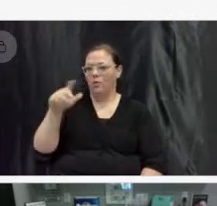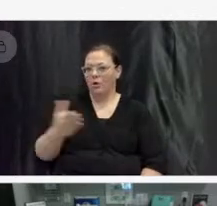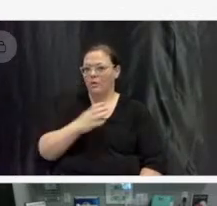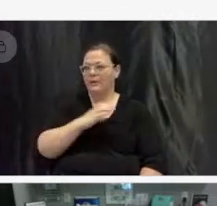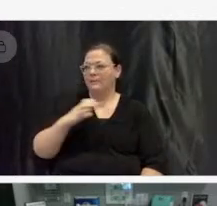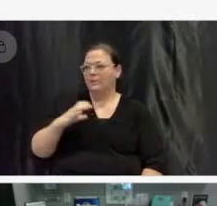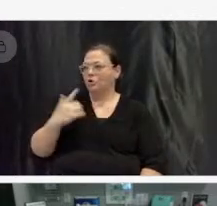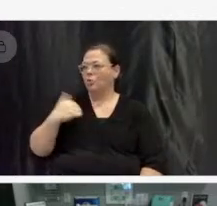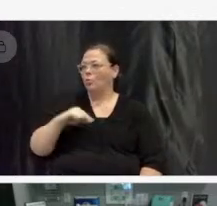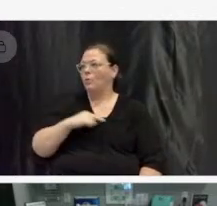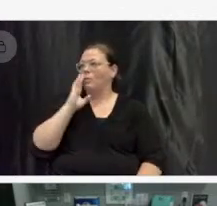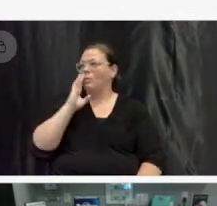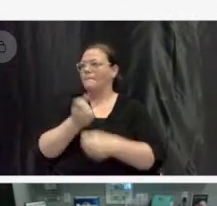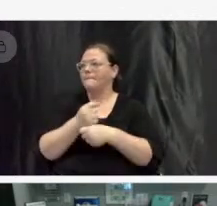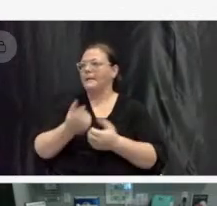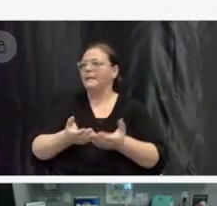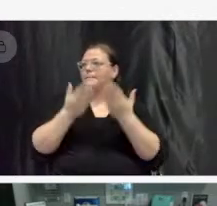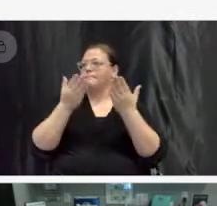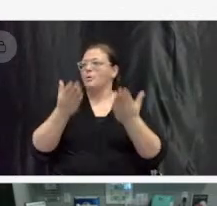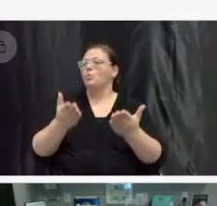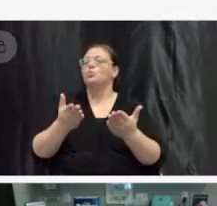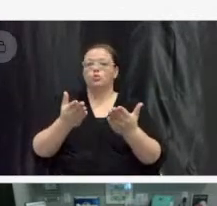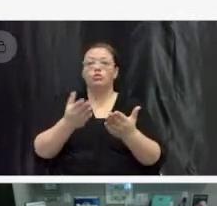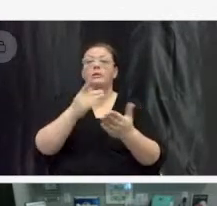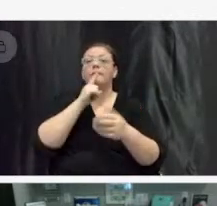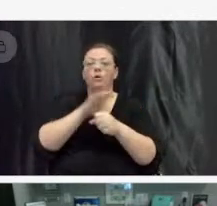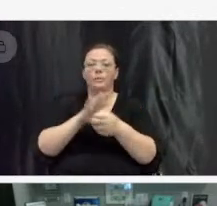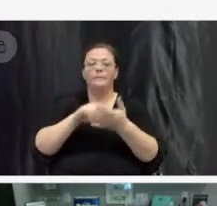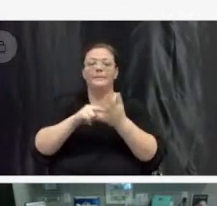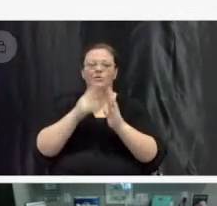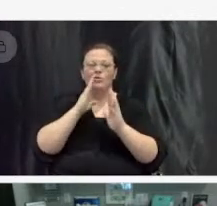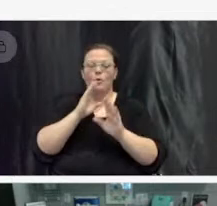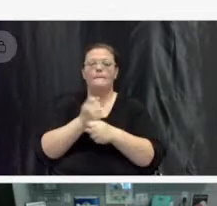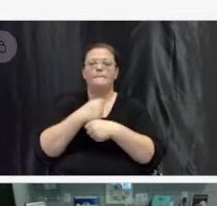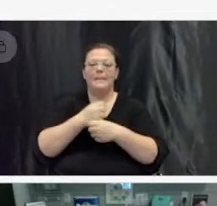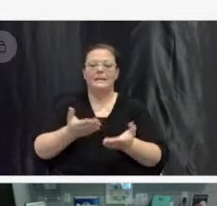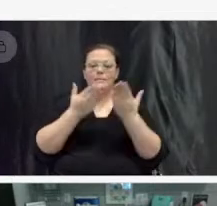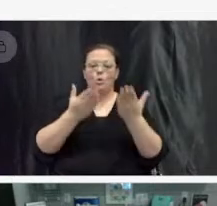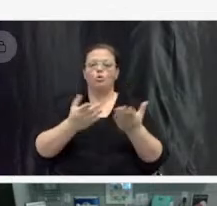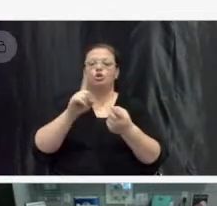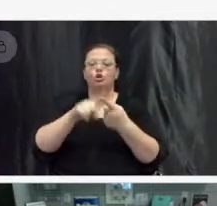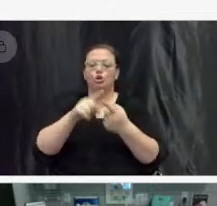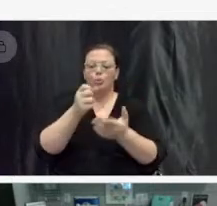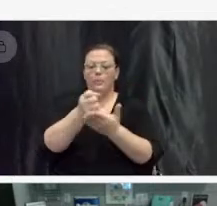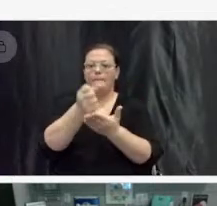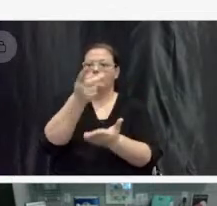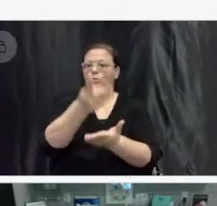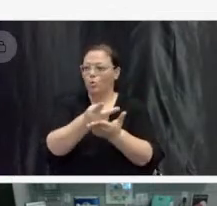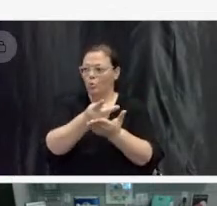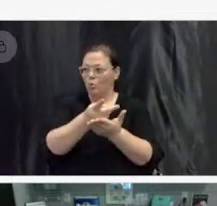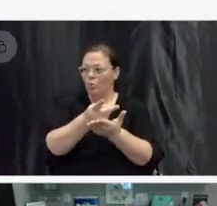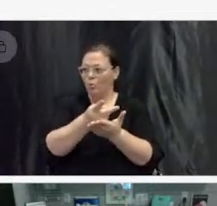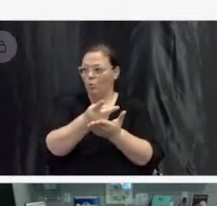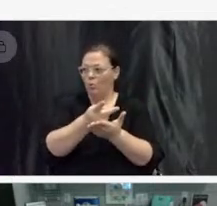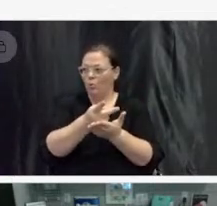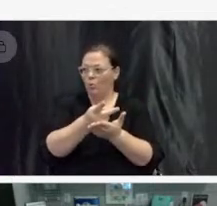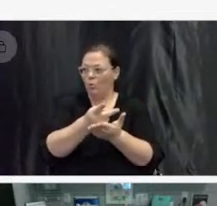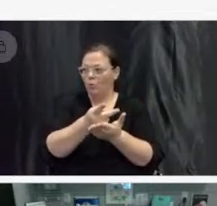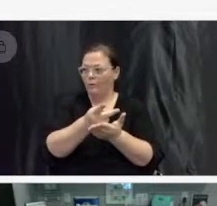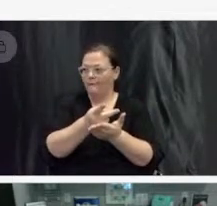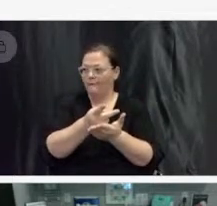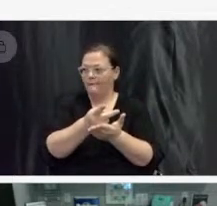we're going to make this motion the affirmative. So we're going to make the motion to approve the